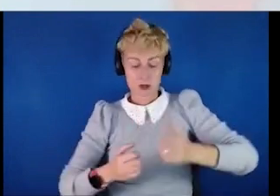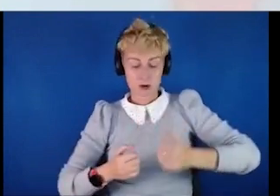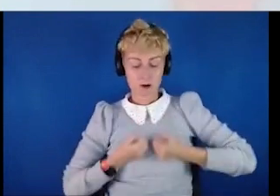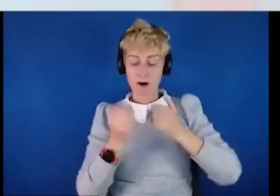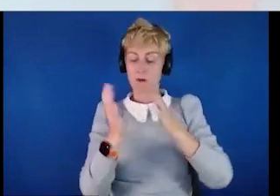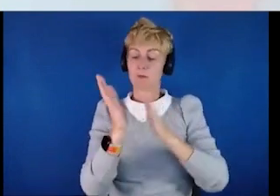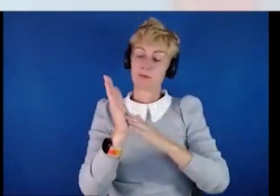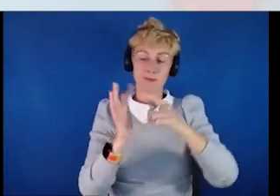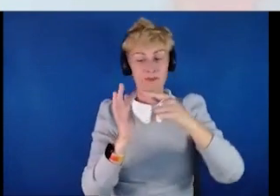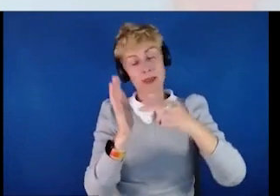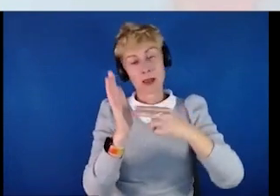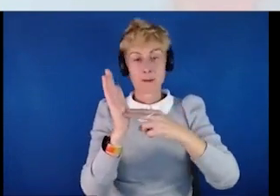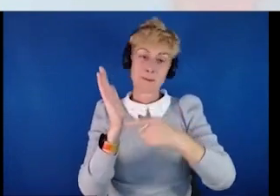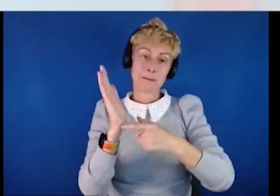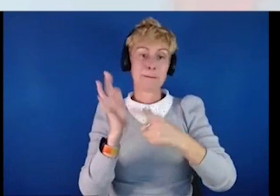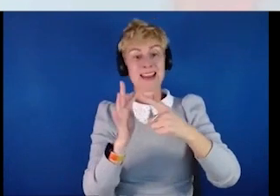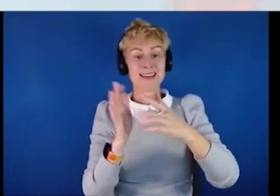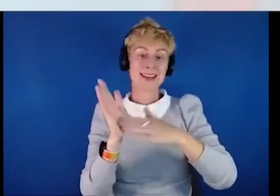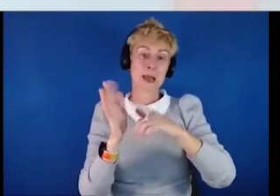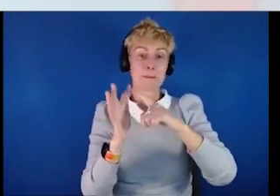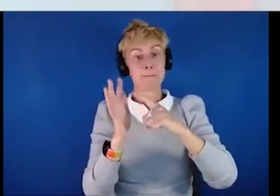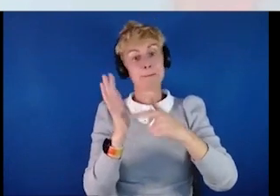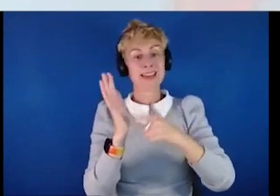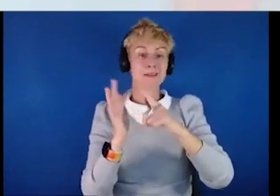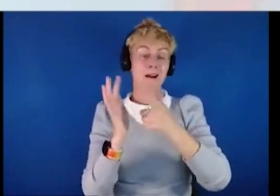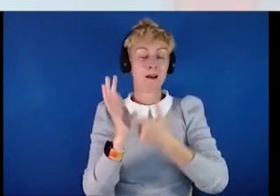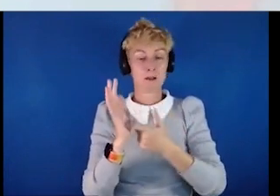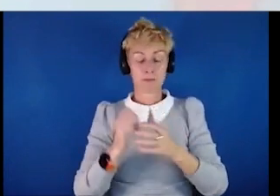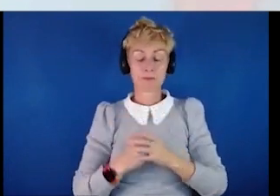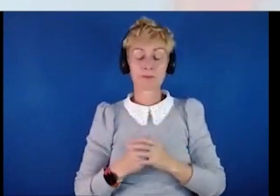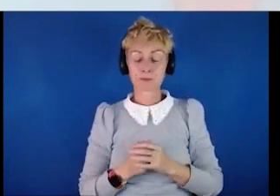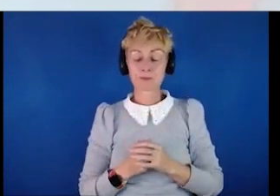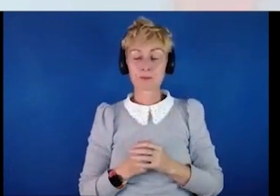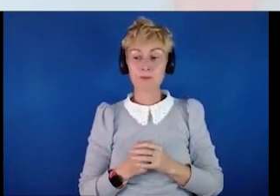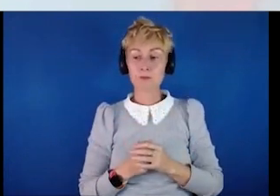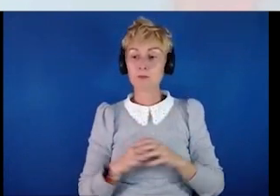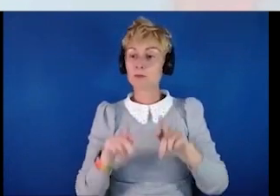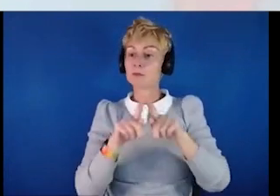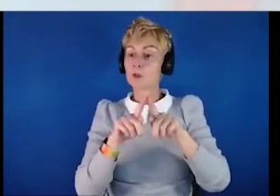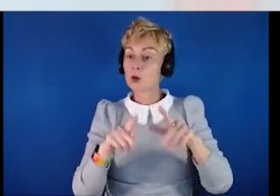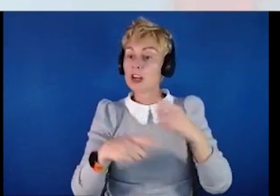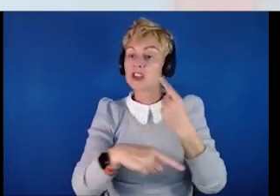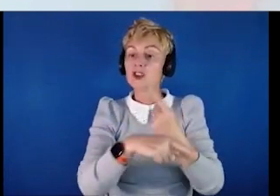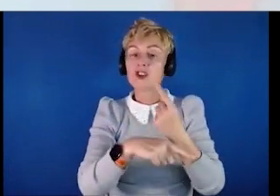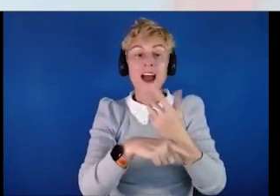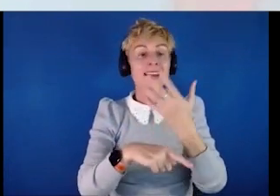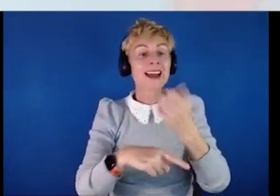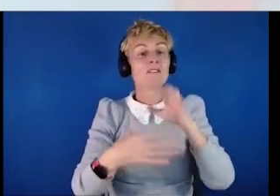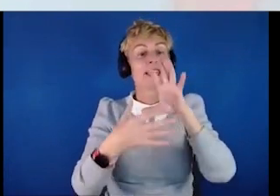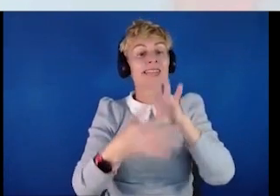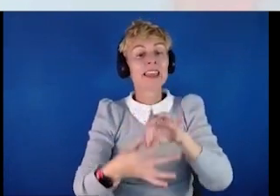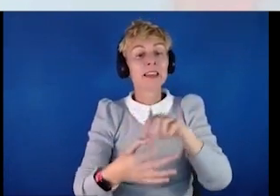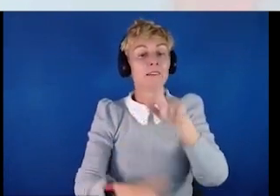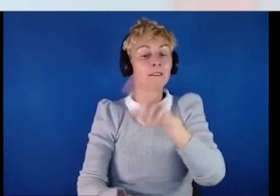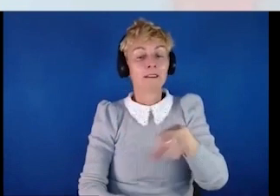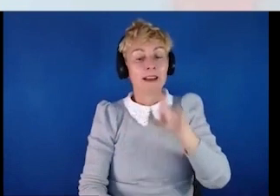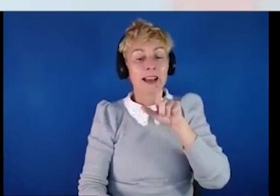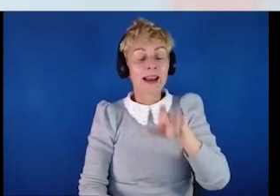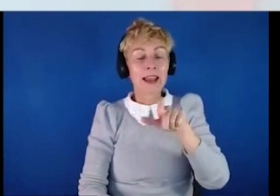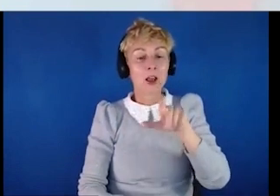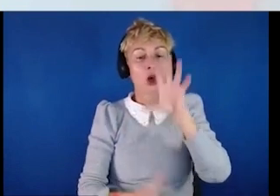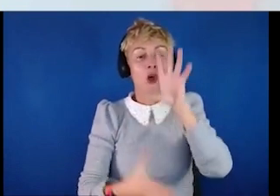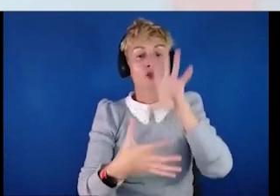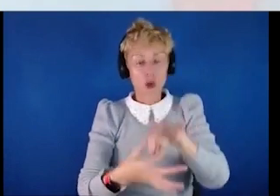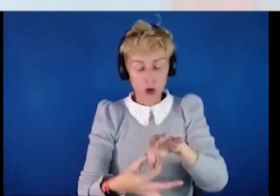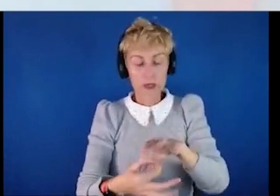there. It will just open up automatically. You'll also see in the chat there is a joining link with all the details included